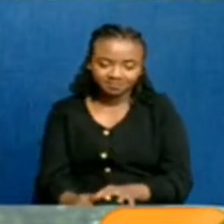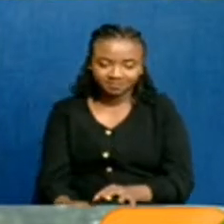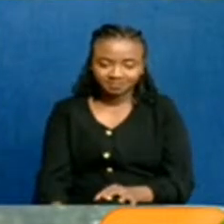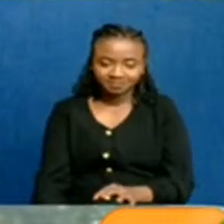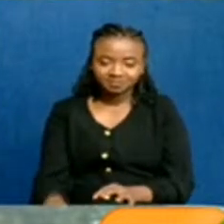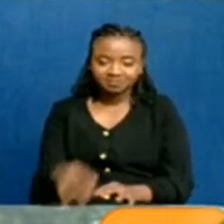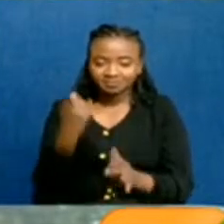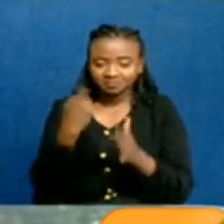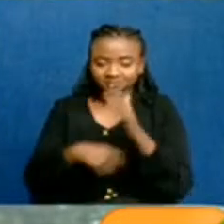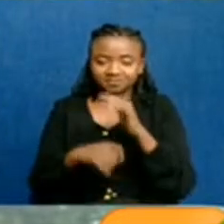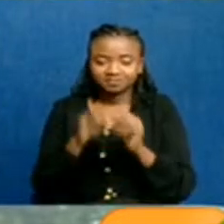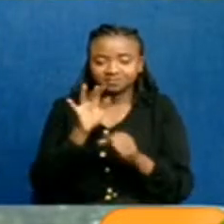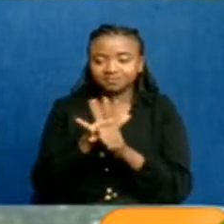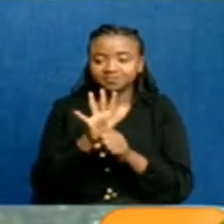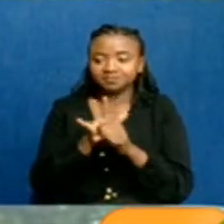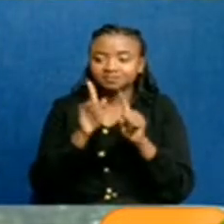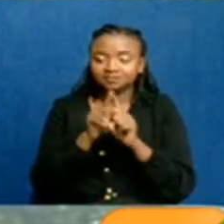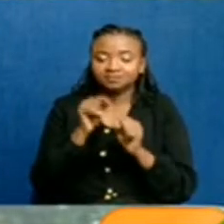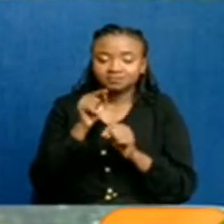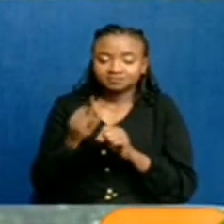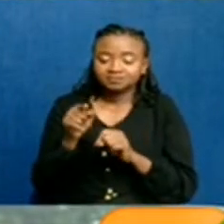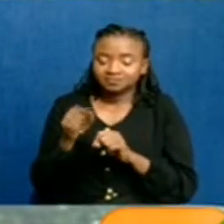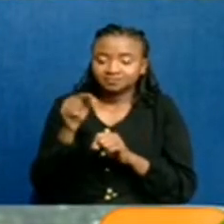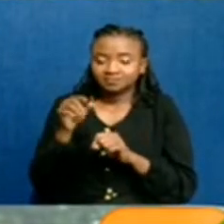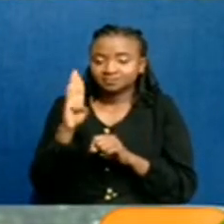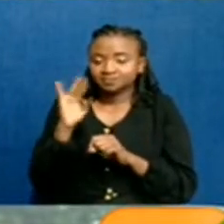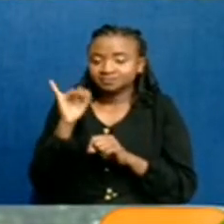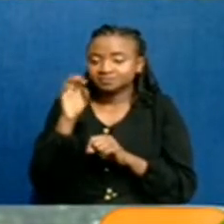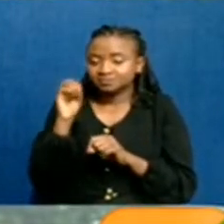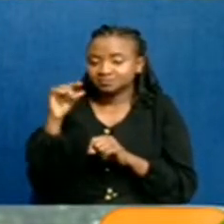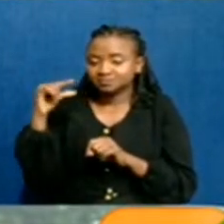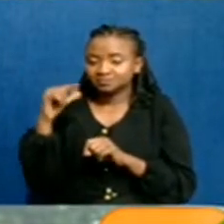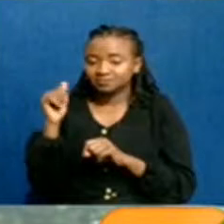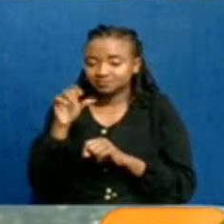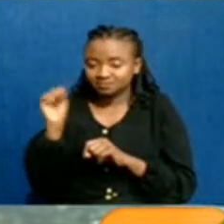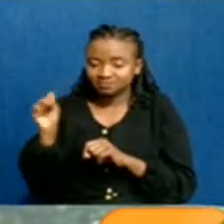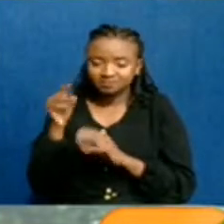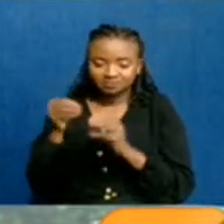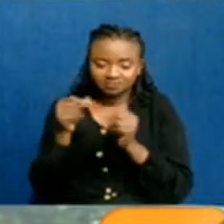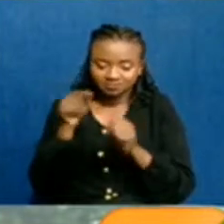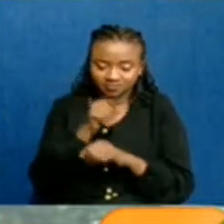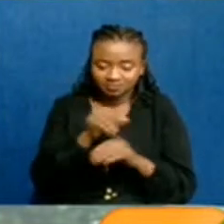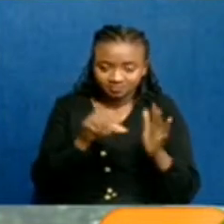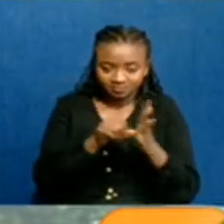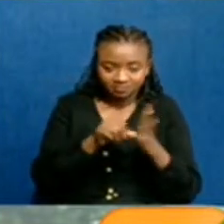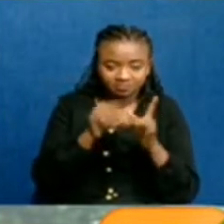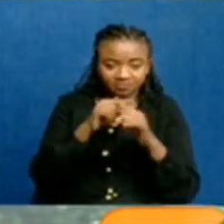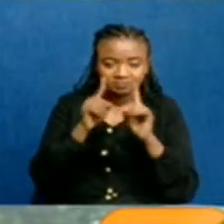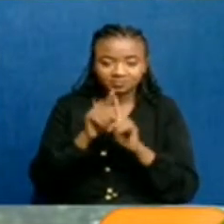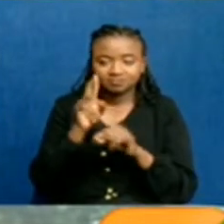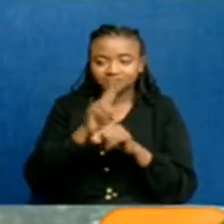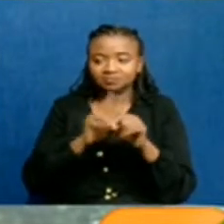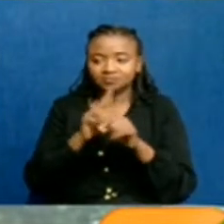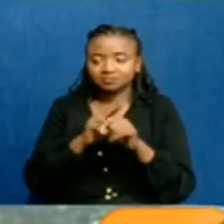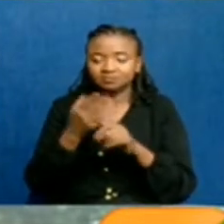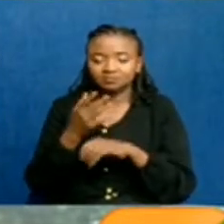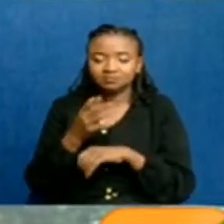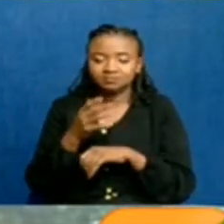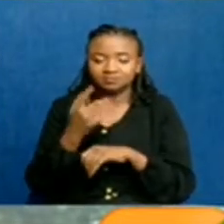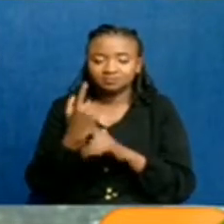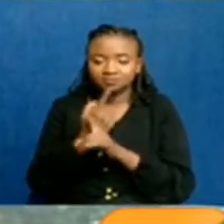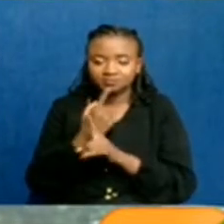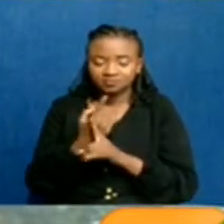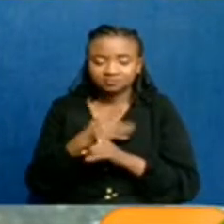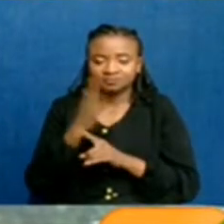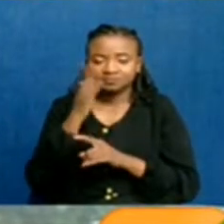As Laura Otieno reports, the biogas plant isn't just tackling the hyacinth problems, it's also utilizing organic waste from Dunga